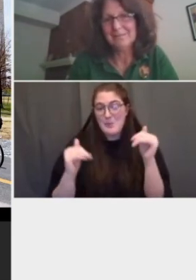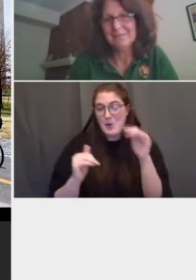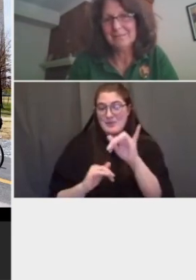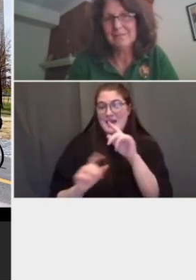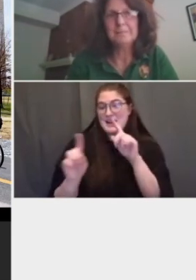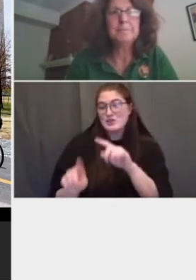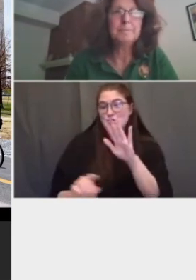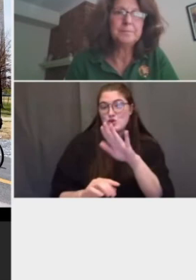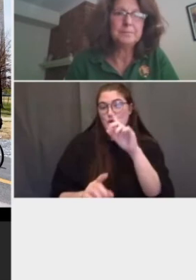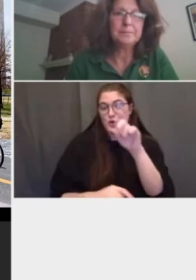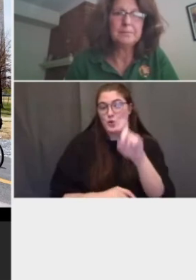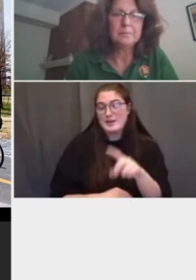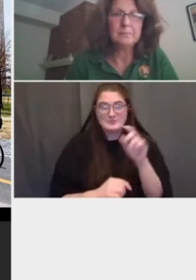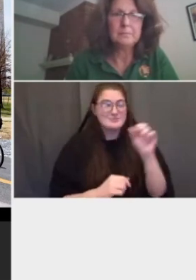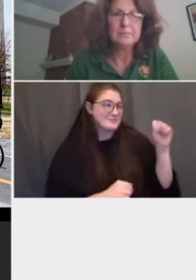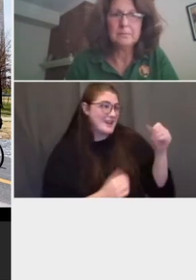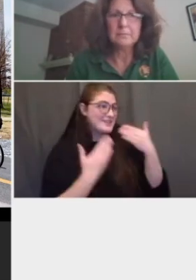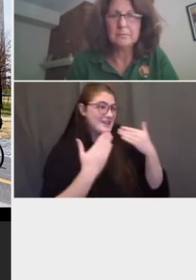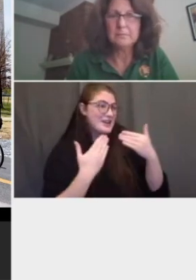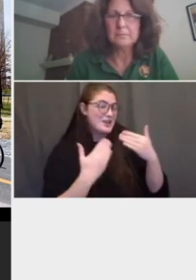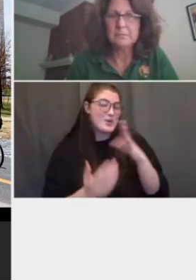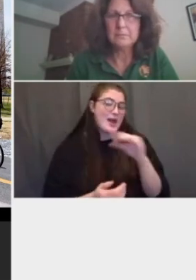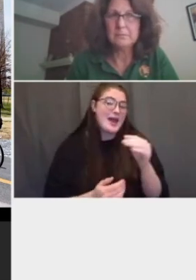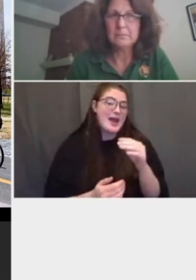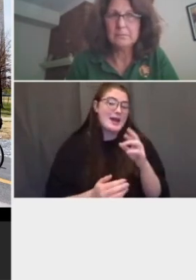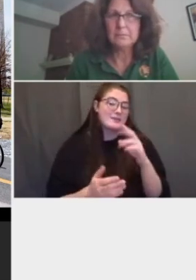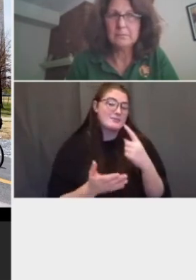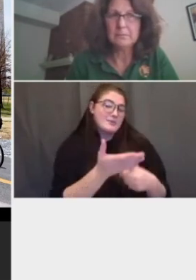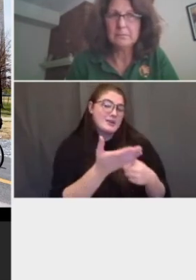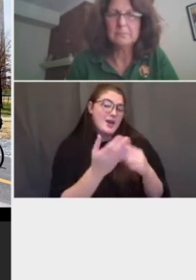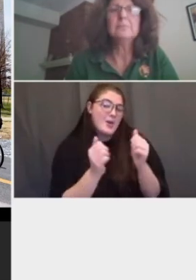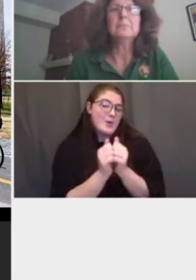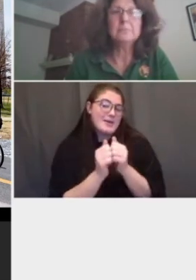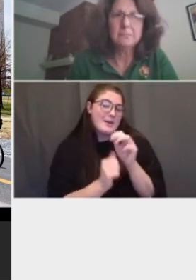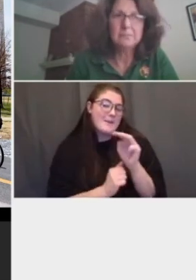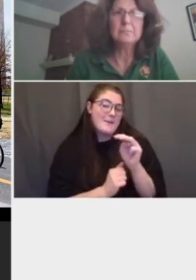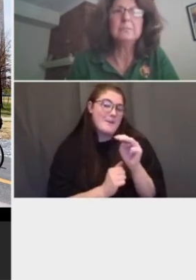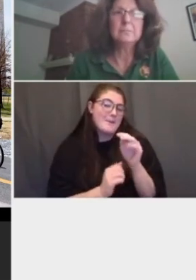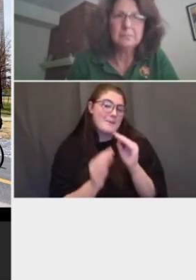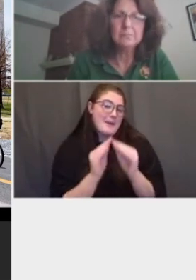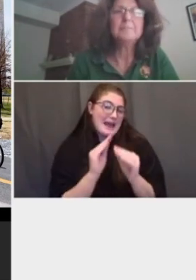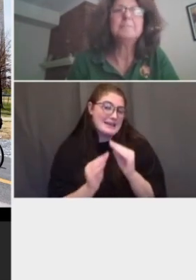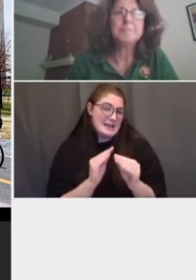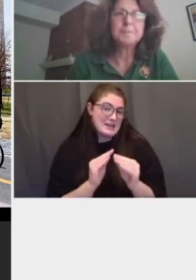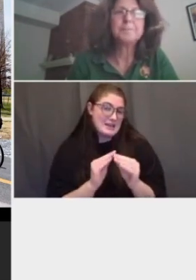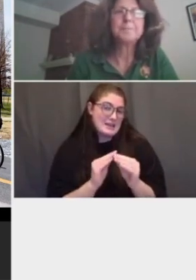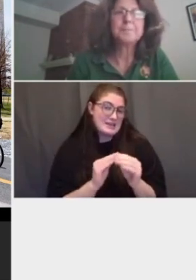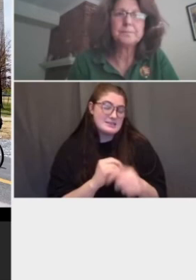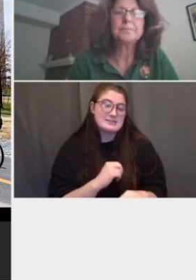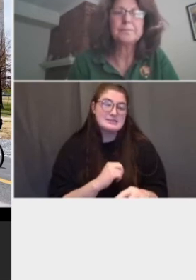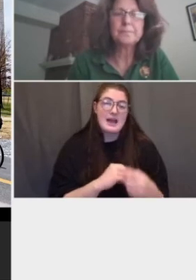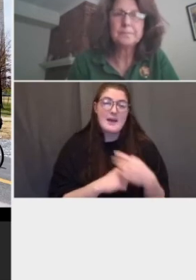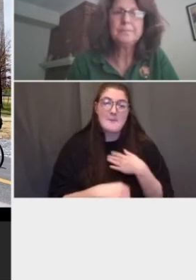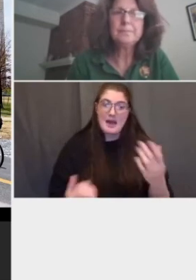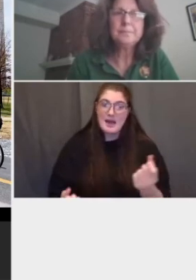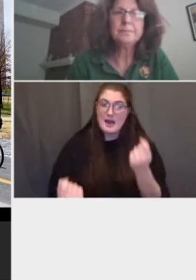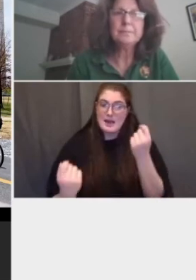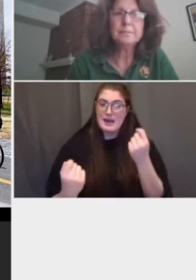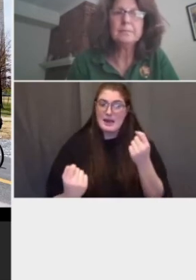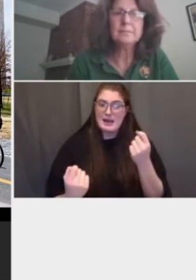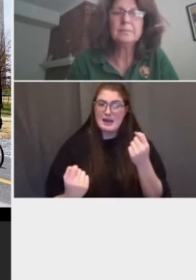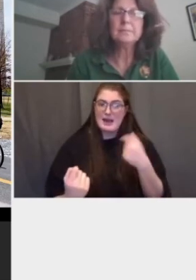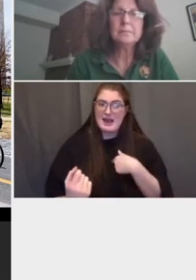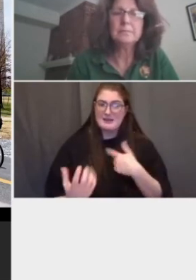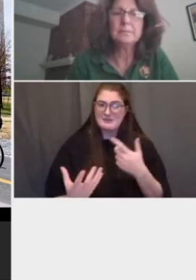It does, thank you. And then as it regards maintenance, I think Will said this, but am I understanding correctly